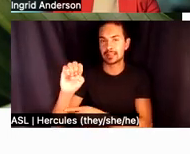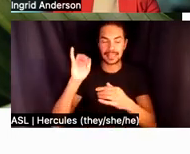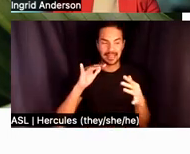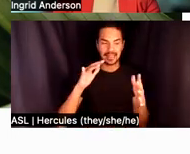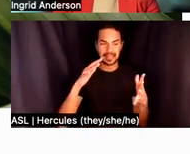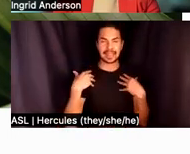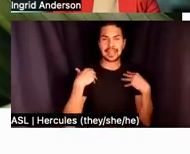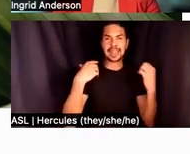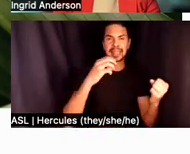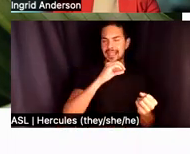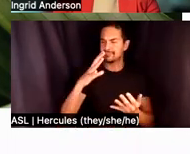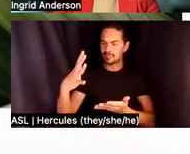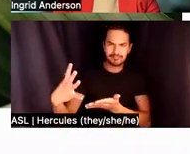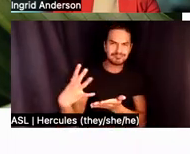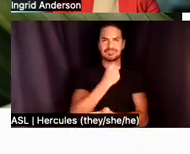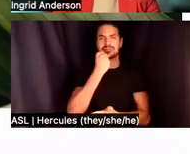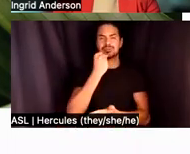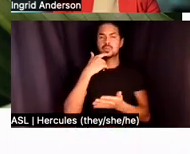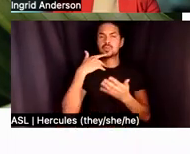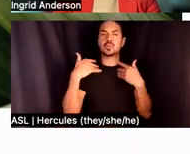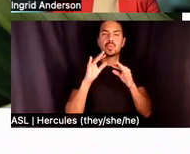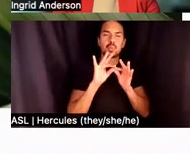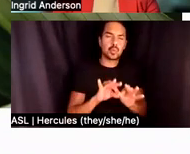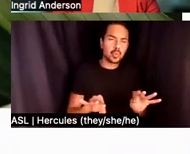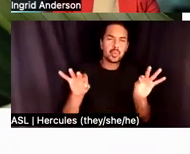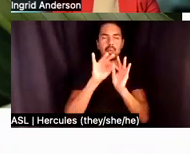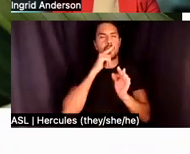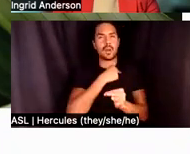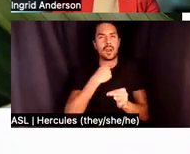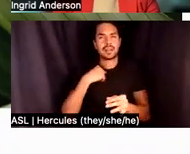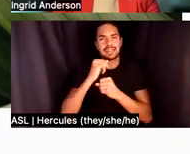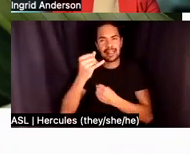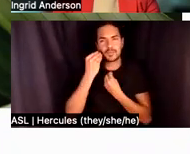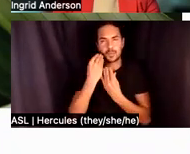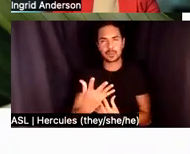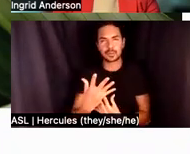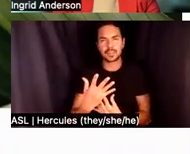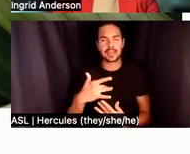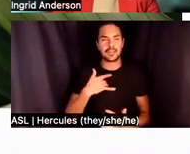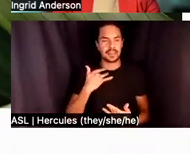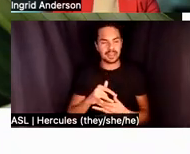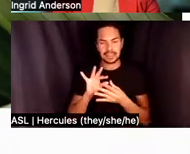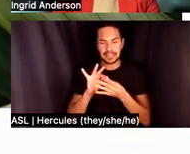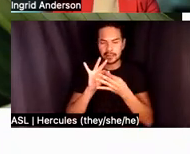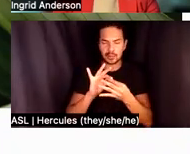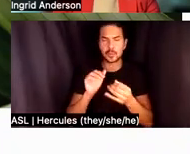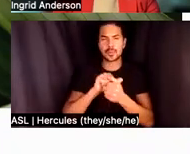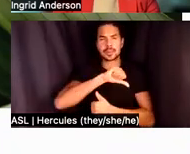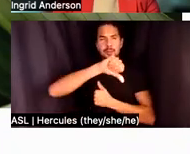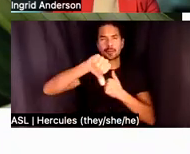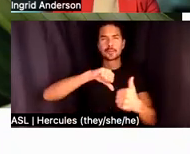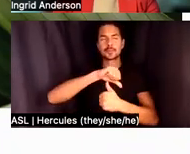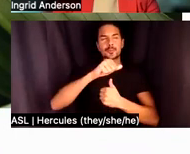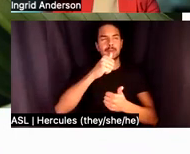that's where a lot of people are getting some of that education and feeling connection with each other and one another.